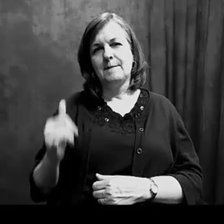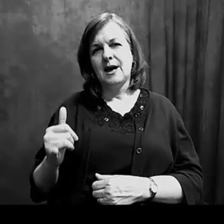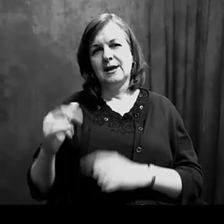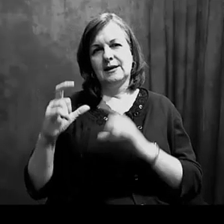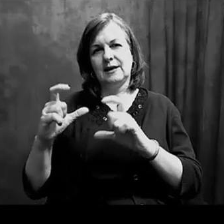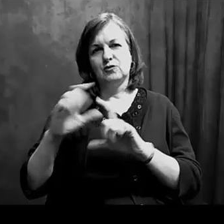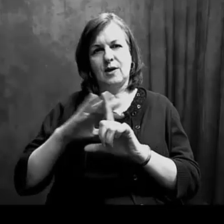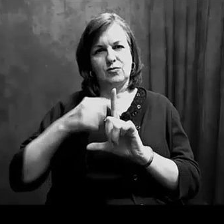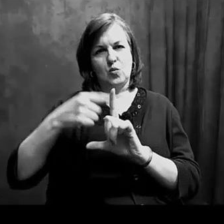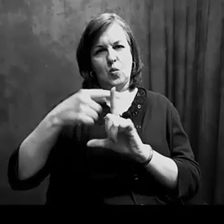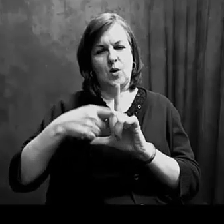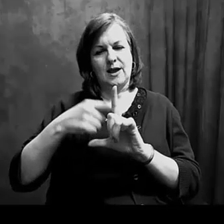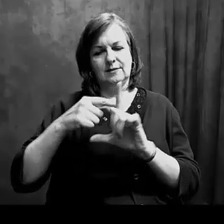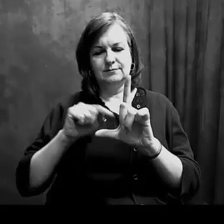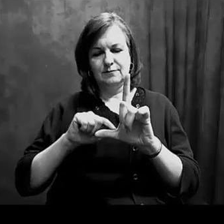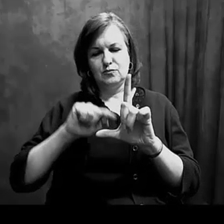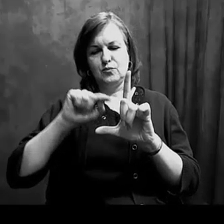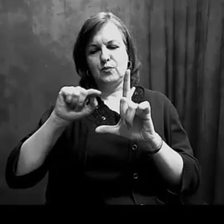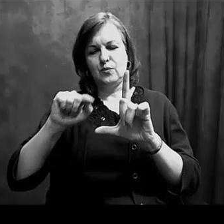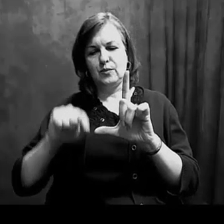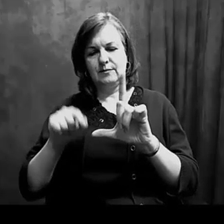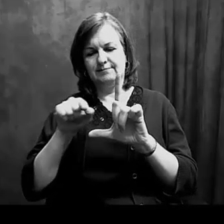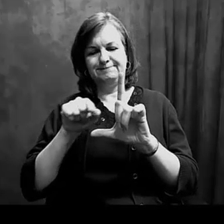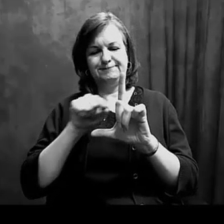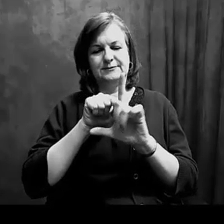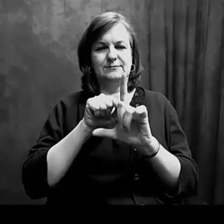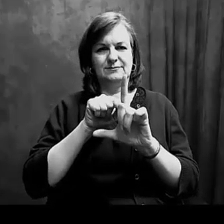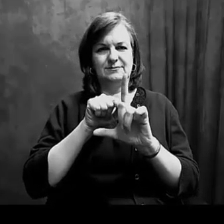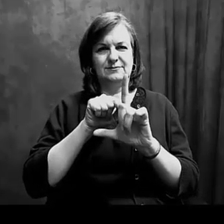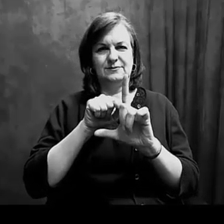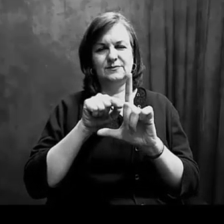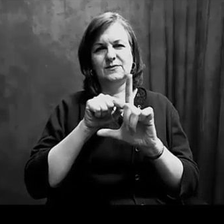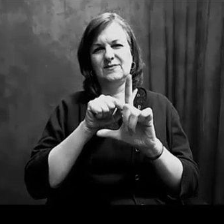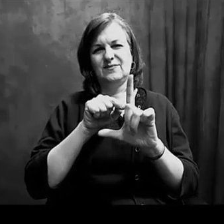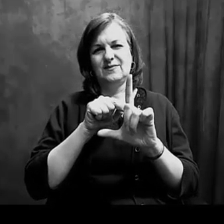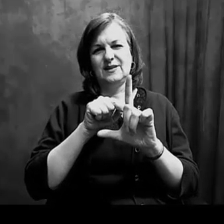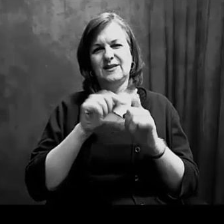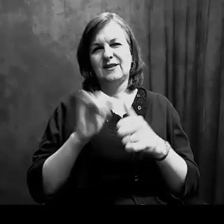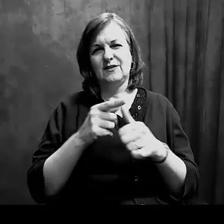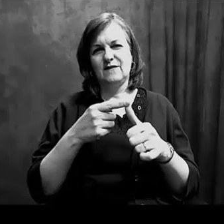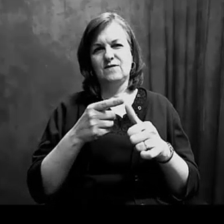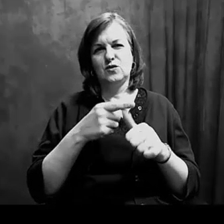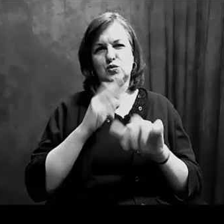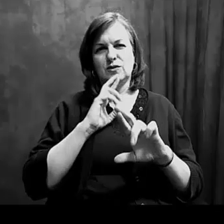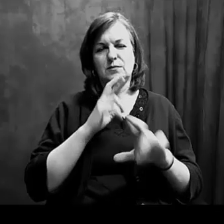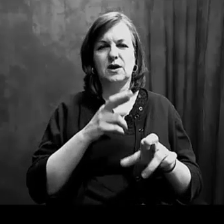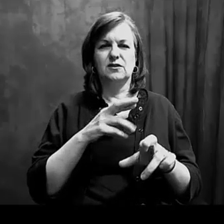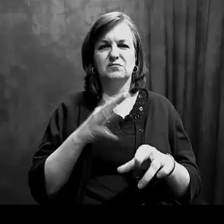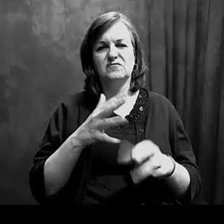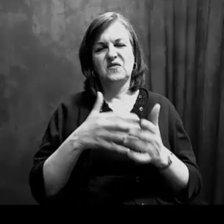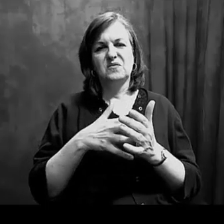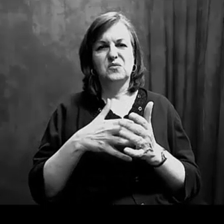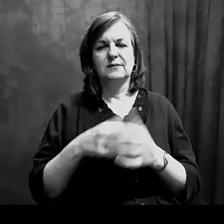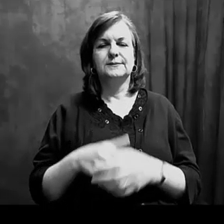Antibody concentration on the Y shows you here for our first